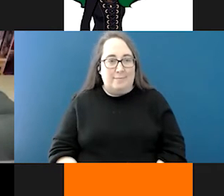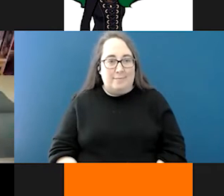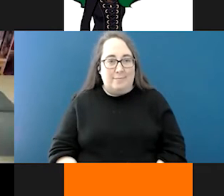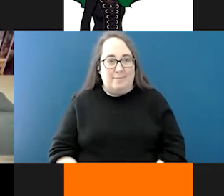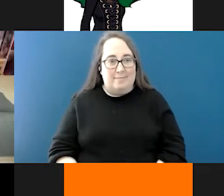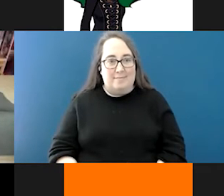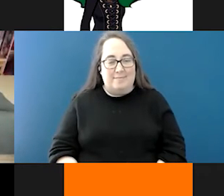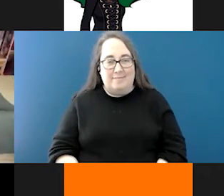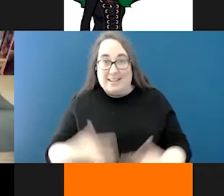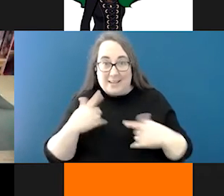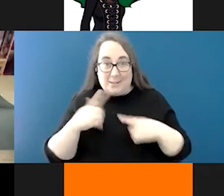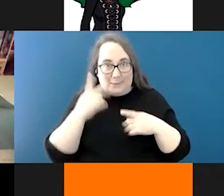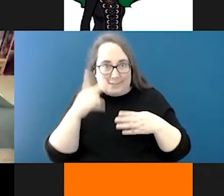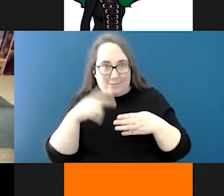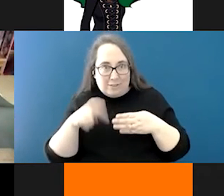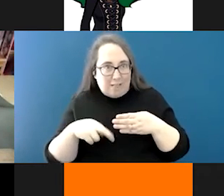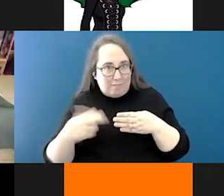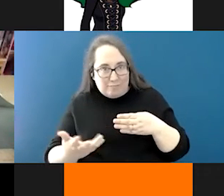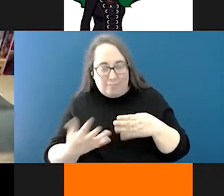turns out.